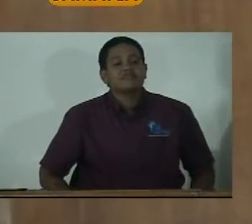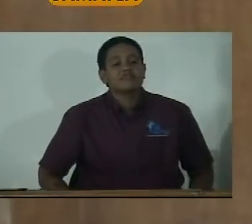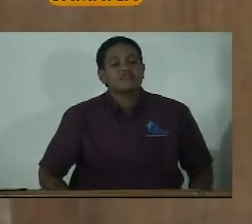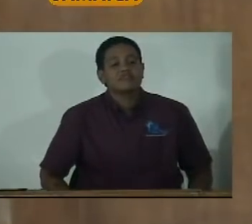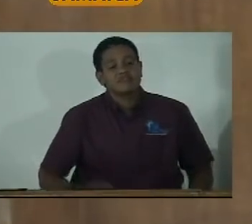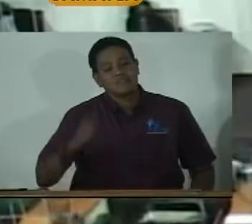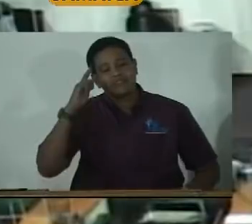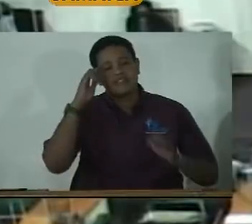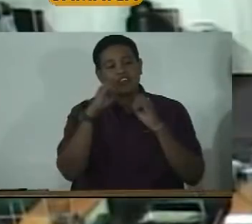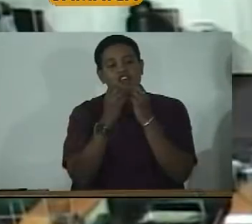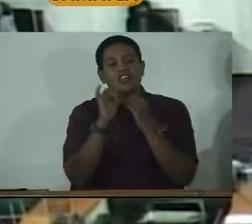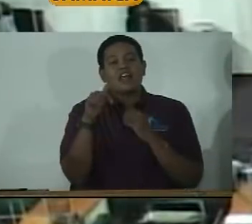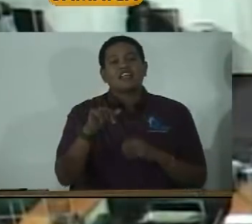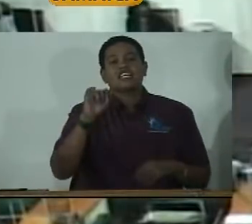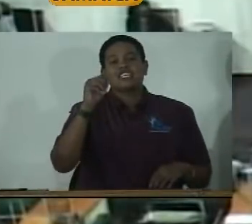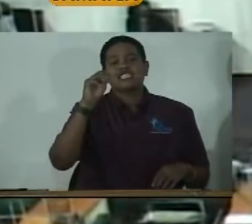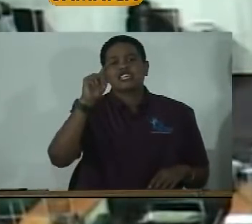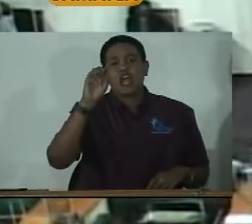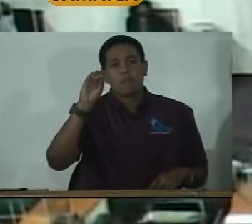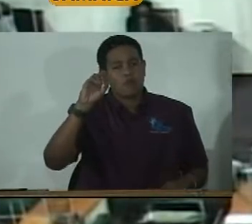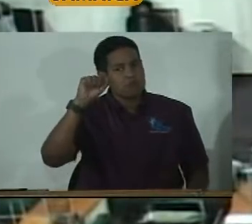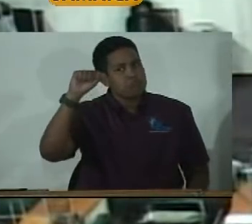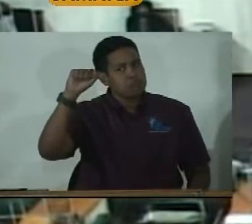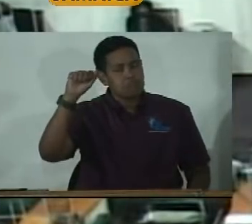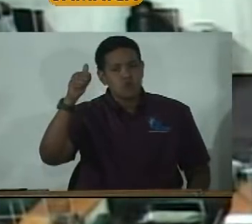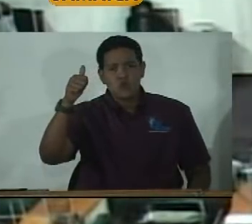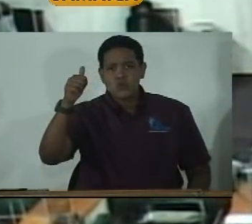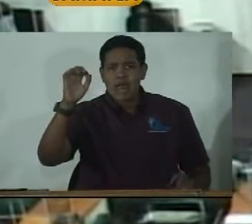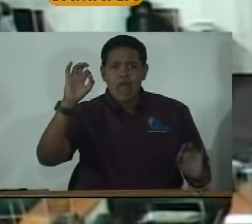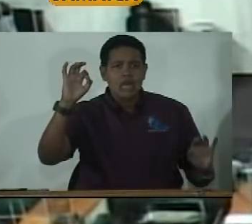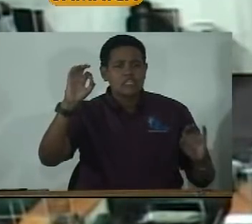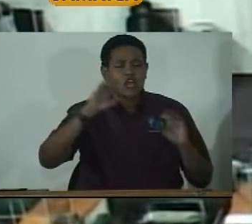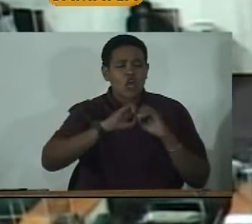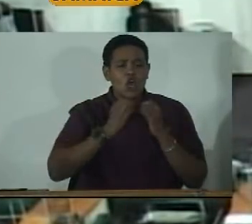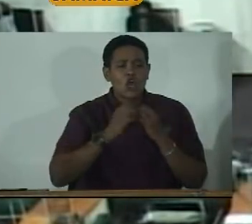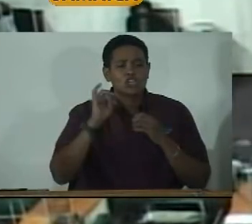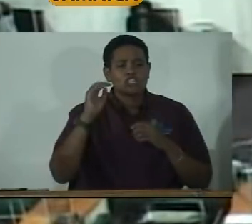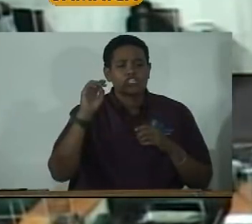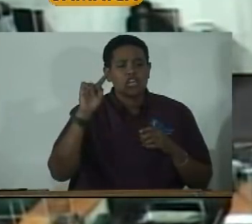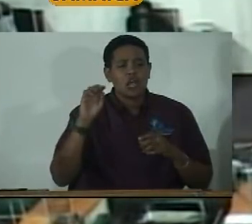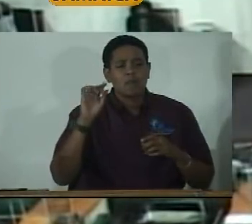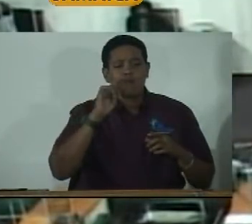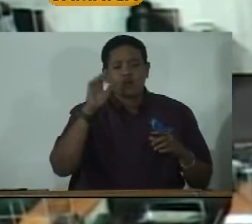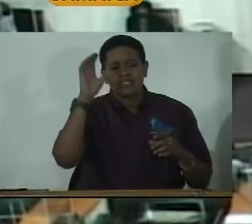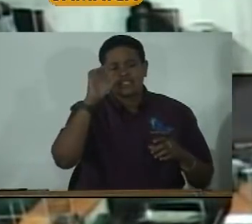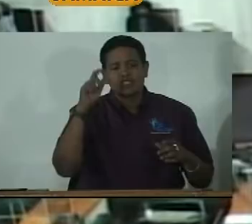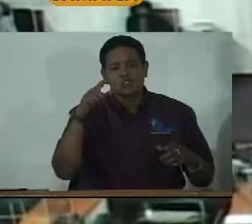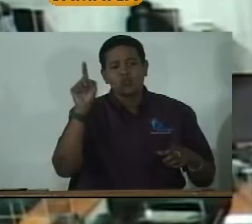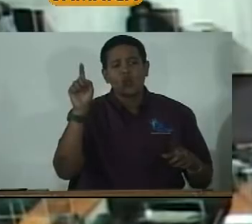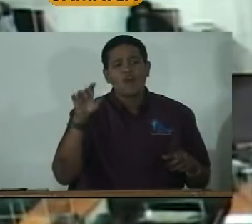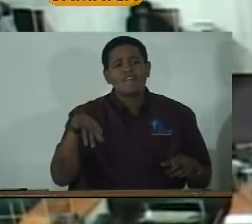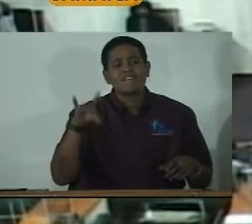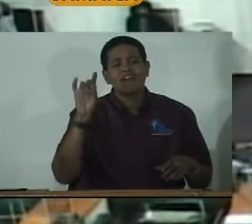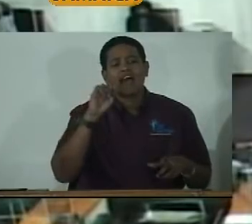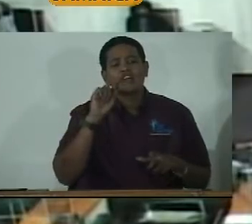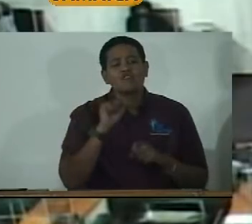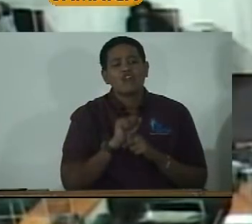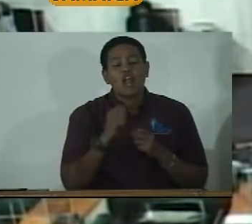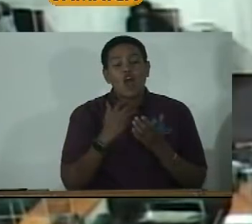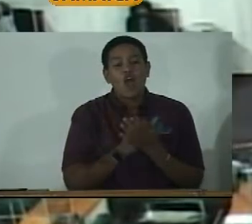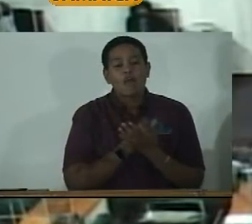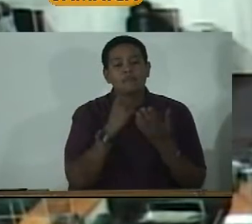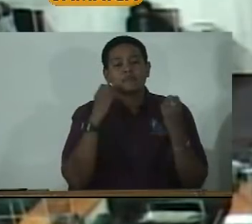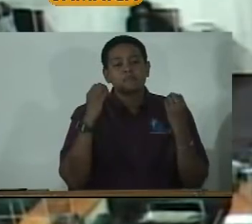JAMPRO. JAMPRO is an excellent organization that seeks to go and find opportunities